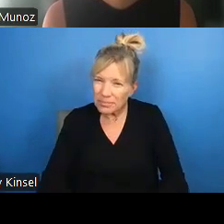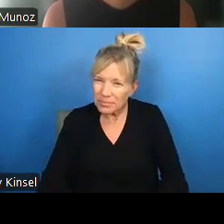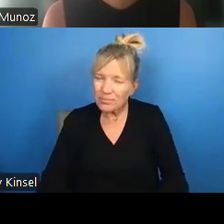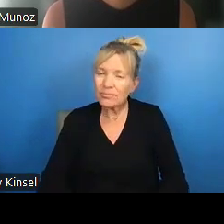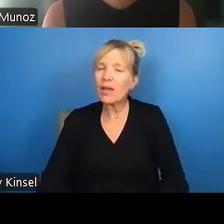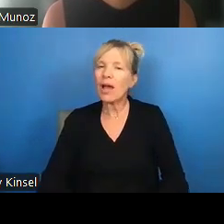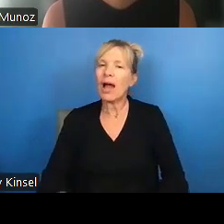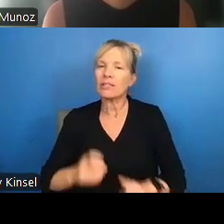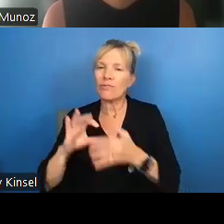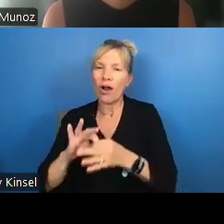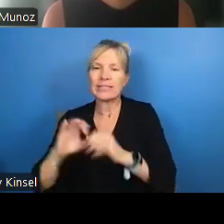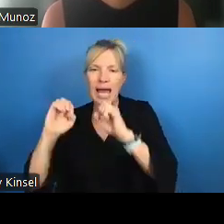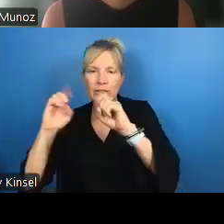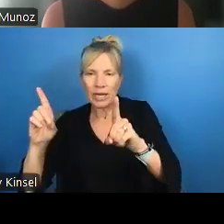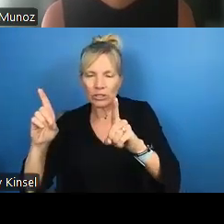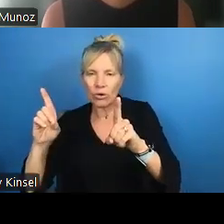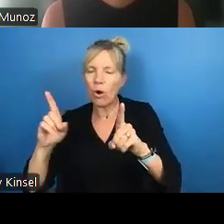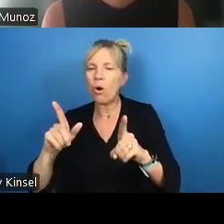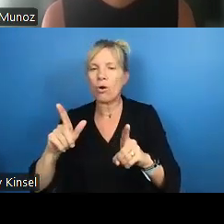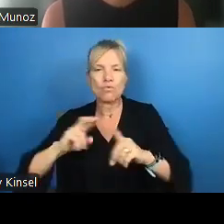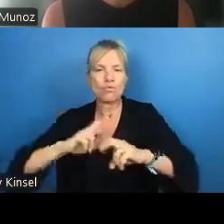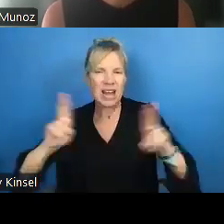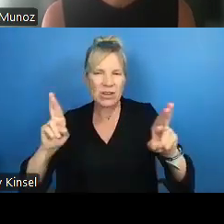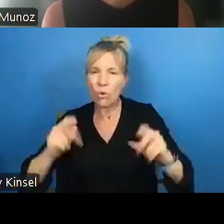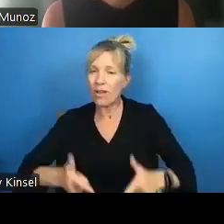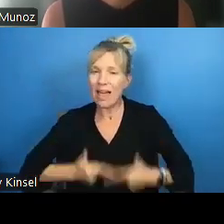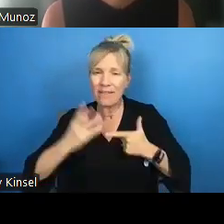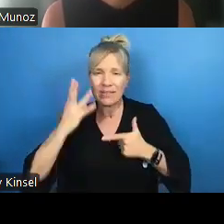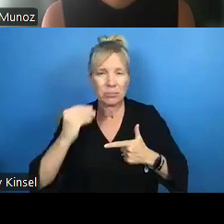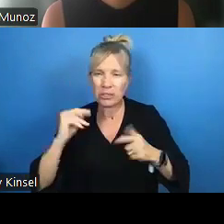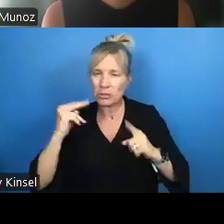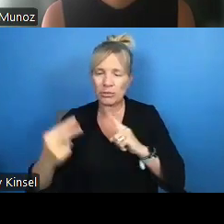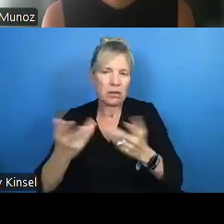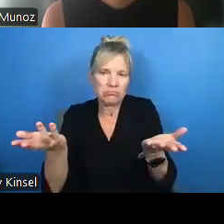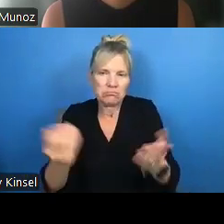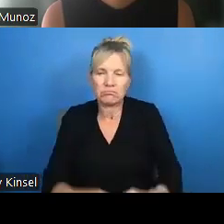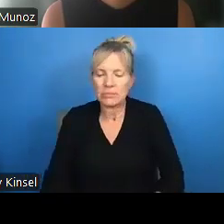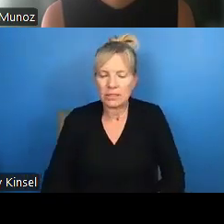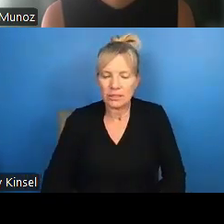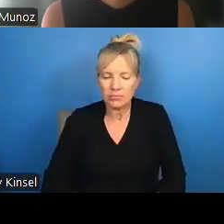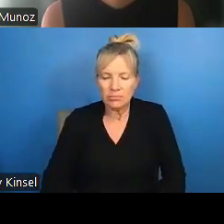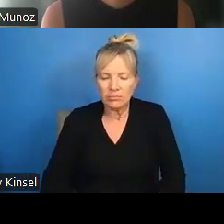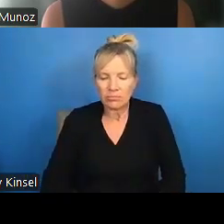an educational or readiness or life experience perspective?